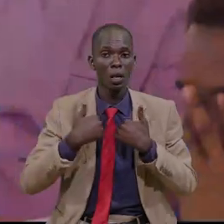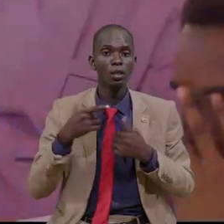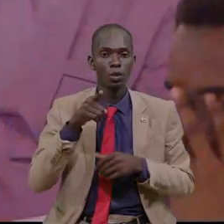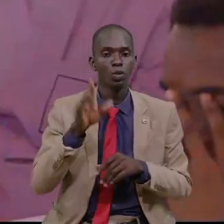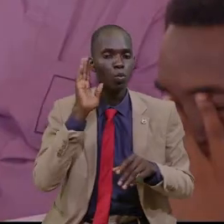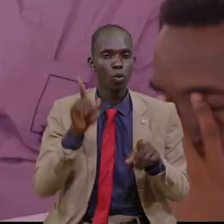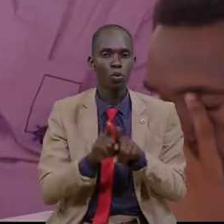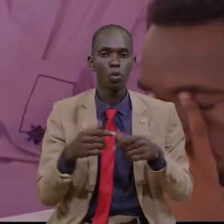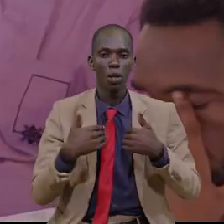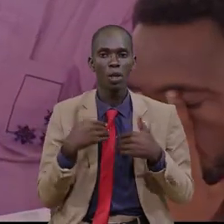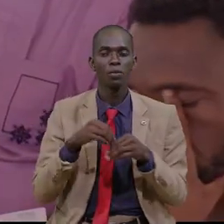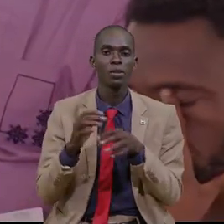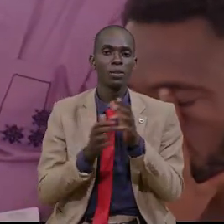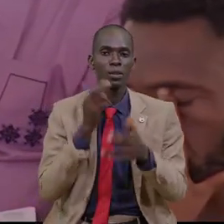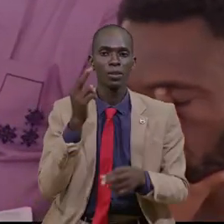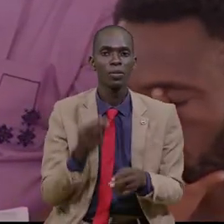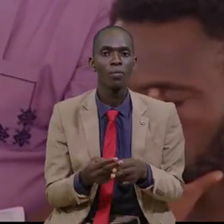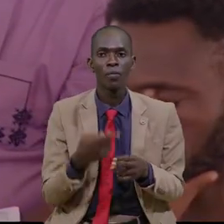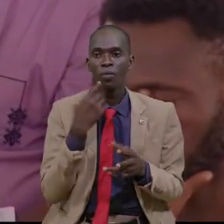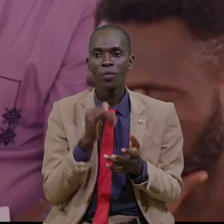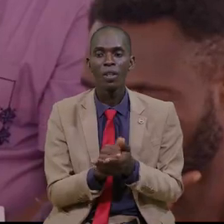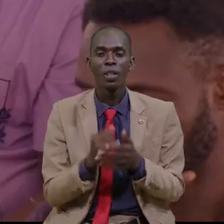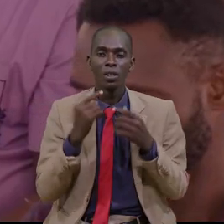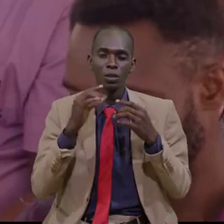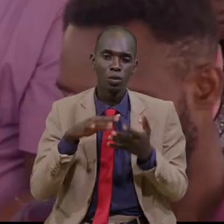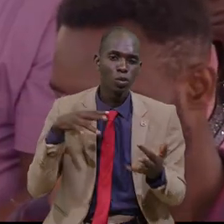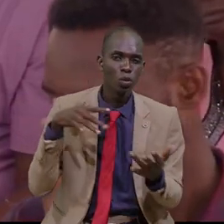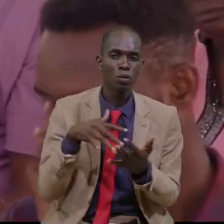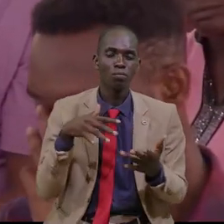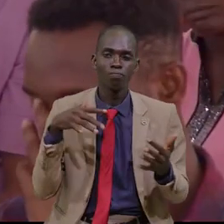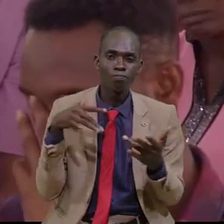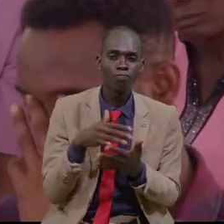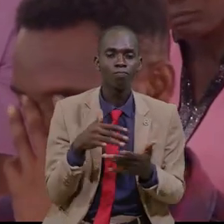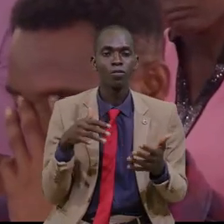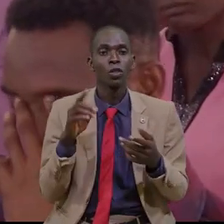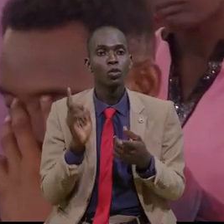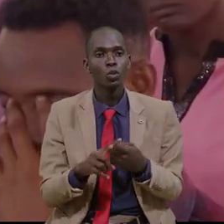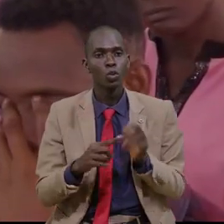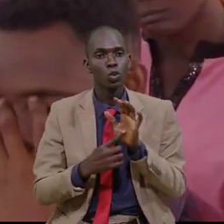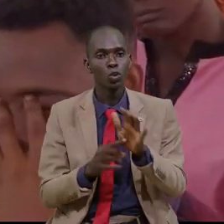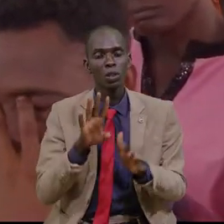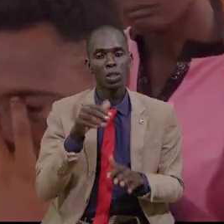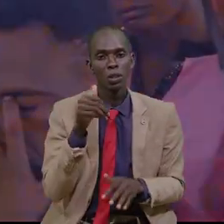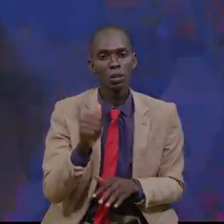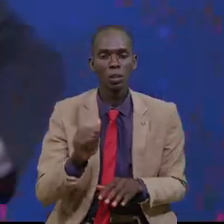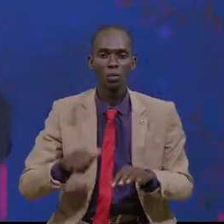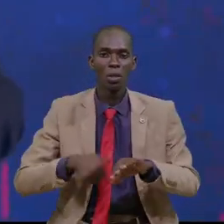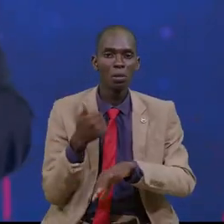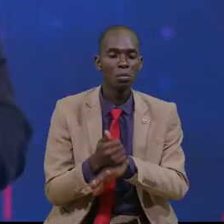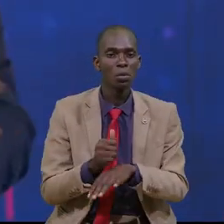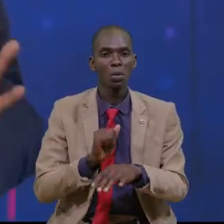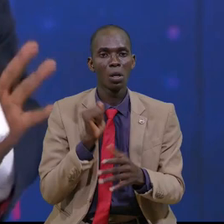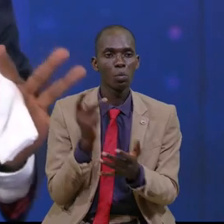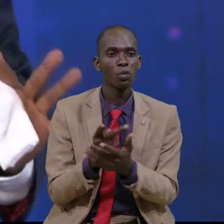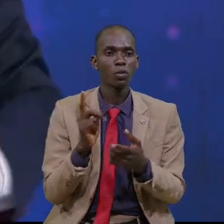Jesus' name. It says study, study, study, endeavor to show yourself approved unto God,